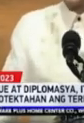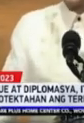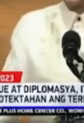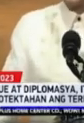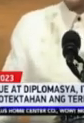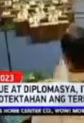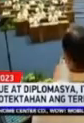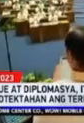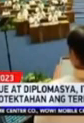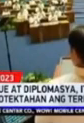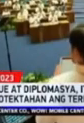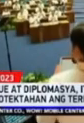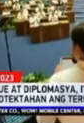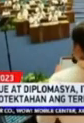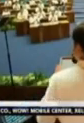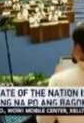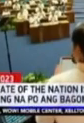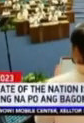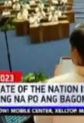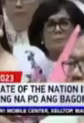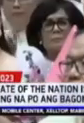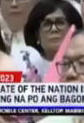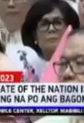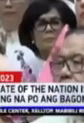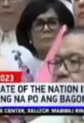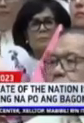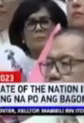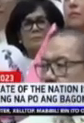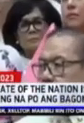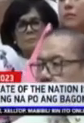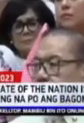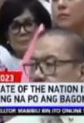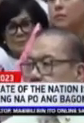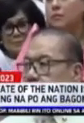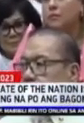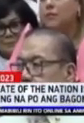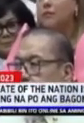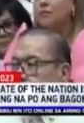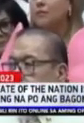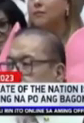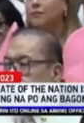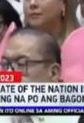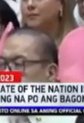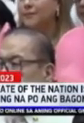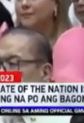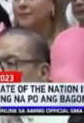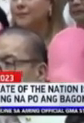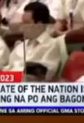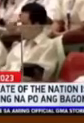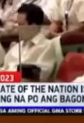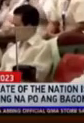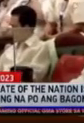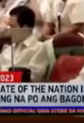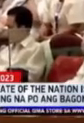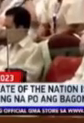Samantala, sa kanyang pagtatapos ay inilarawan ng Pangulo ang sa tingin niya ay estado ng bansa at isinunod niya ang kakalunsad lamang na brand o